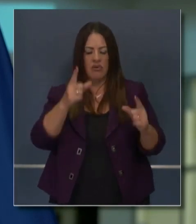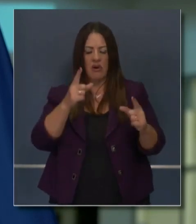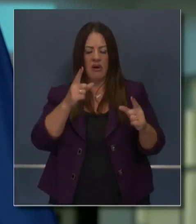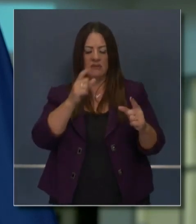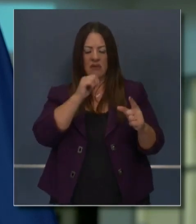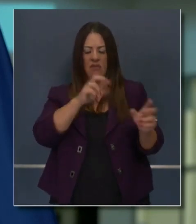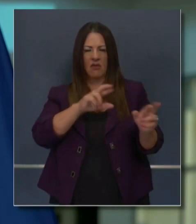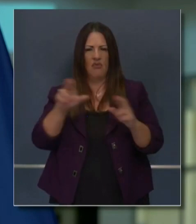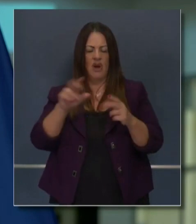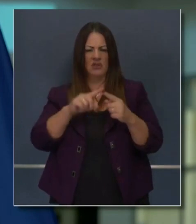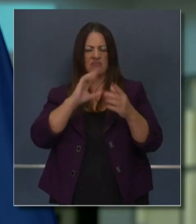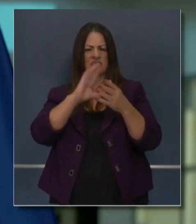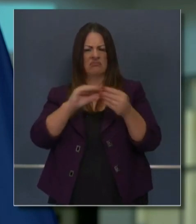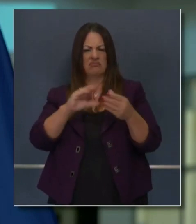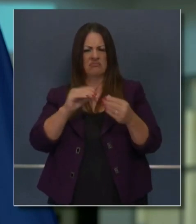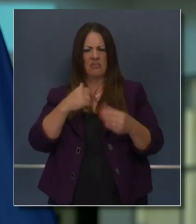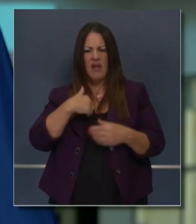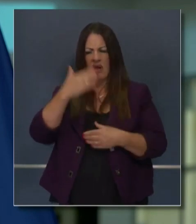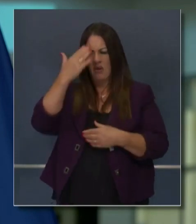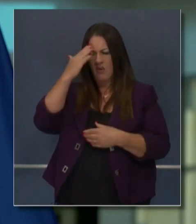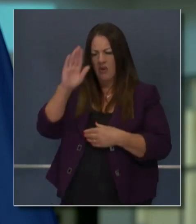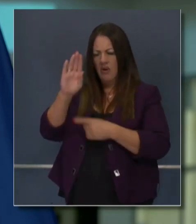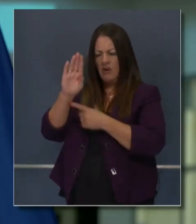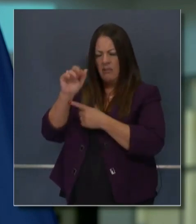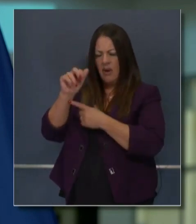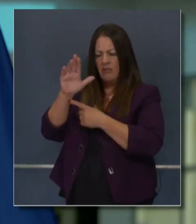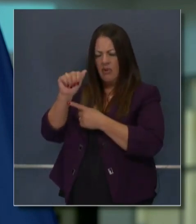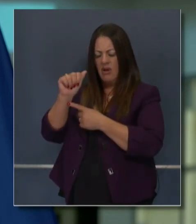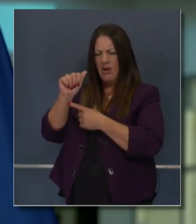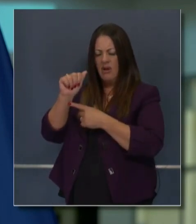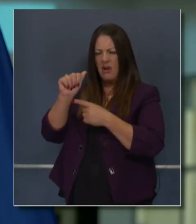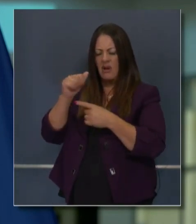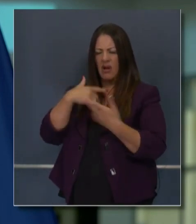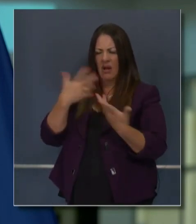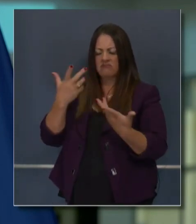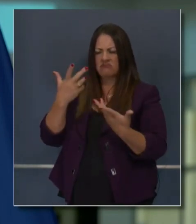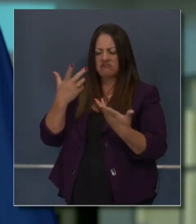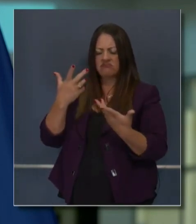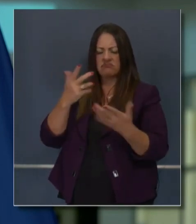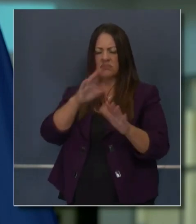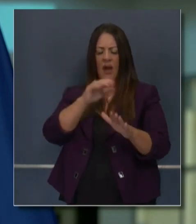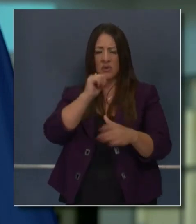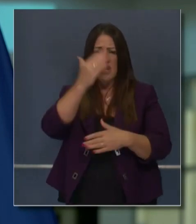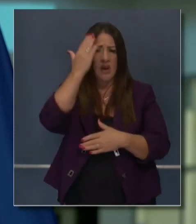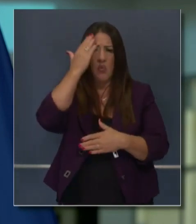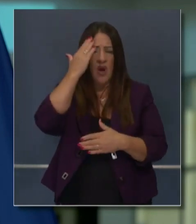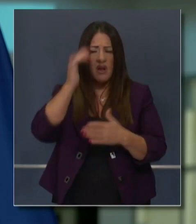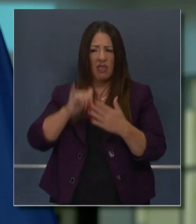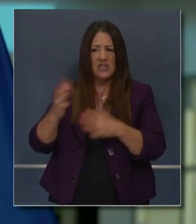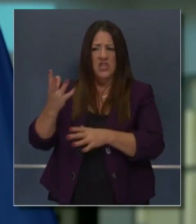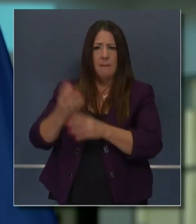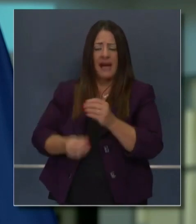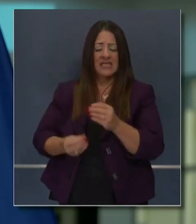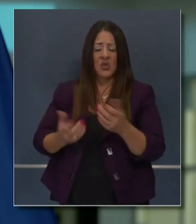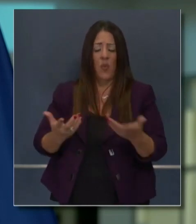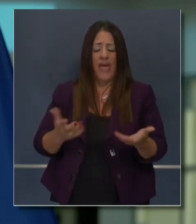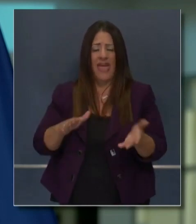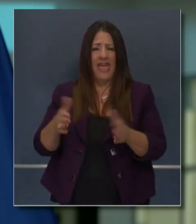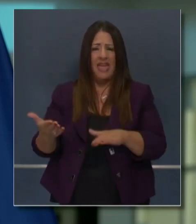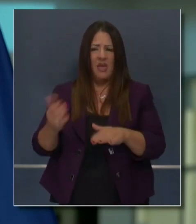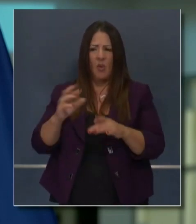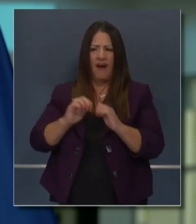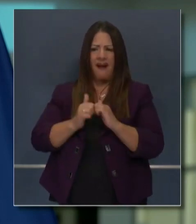I love Barbara, so let me digest this. Forgive me. I was not aware of her passing or how